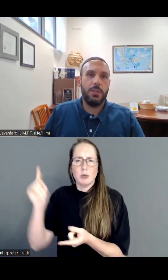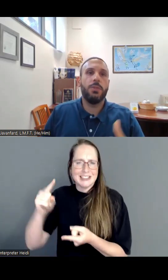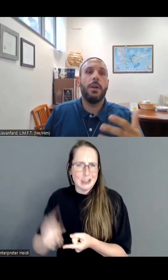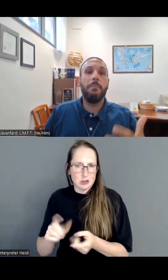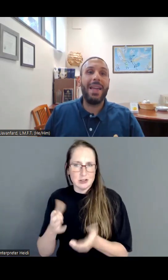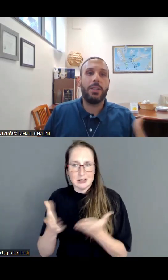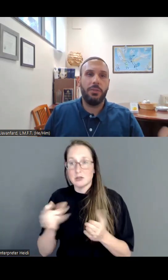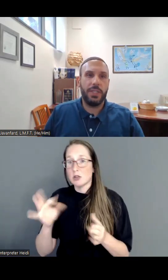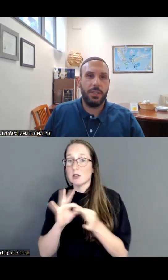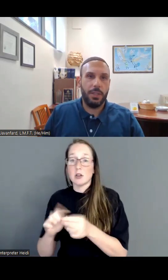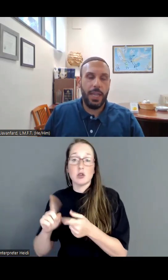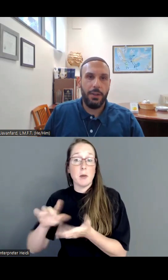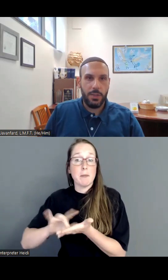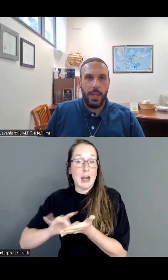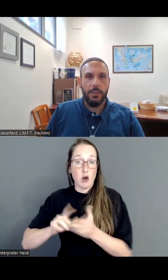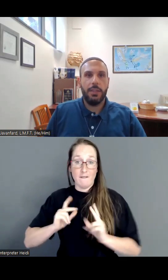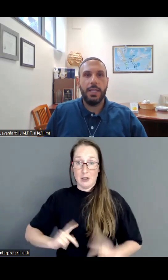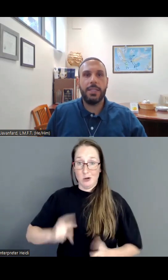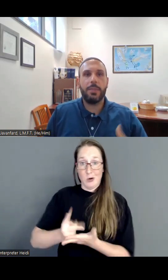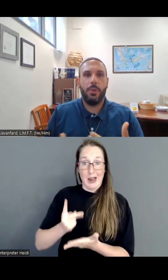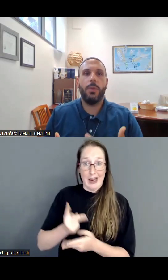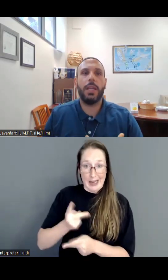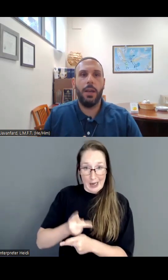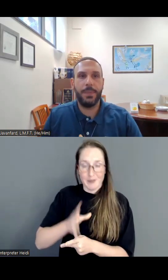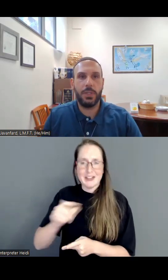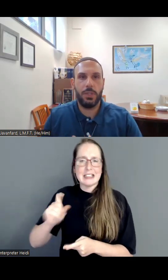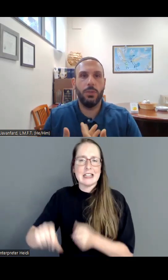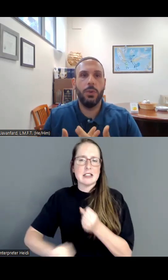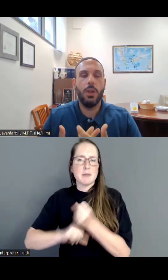comes to medical physical care as well, and needs support